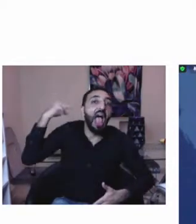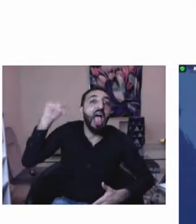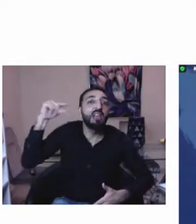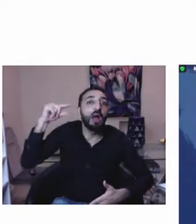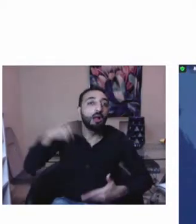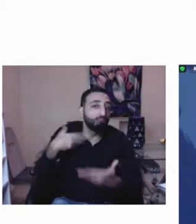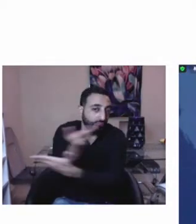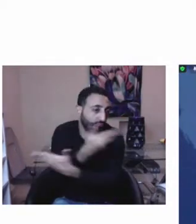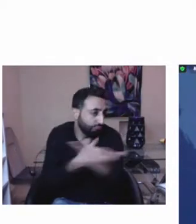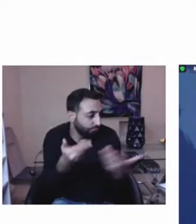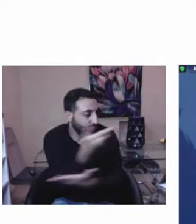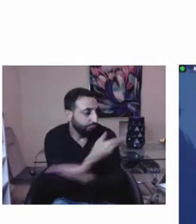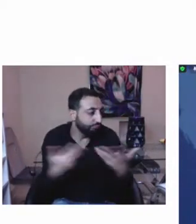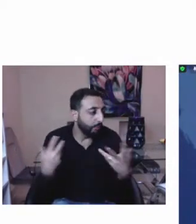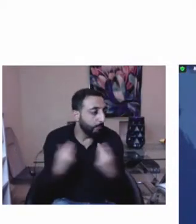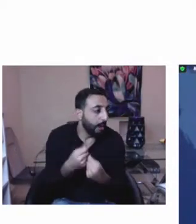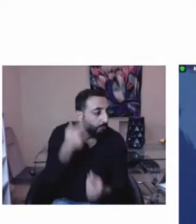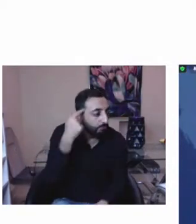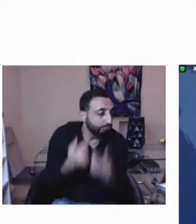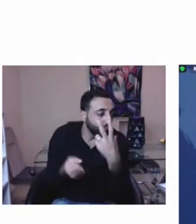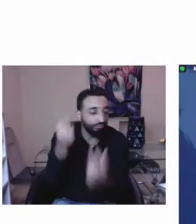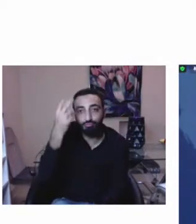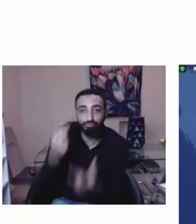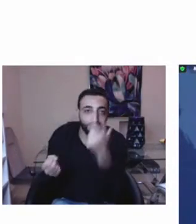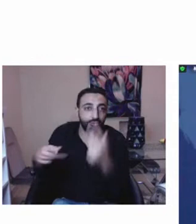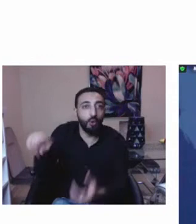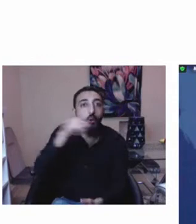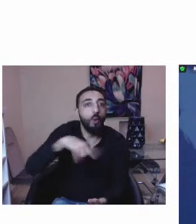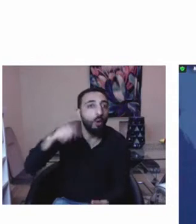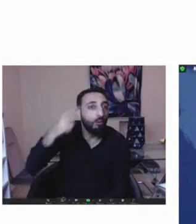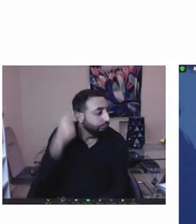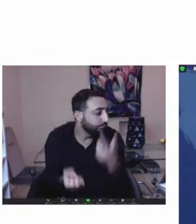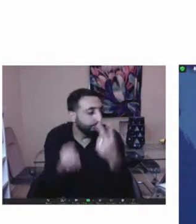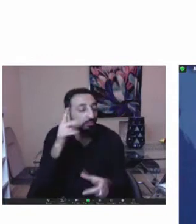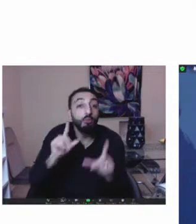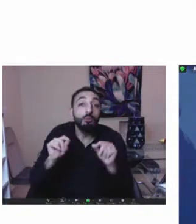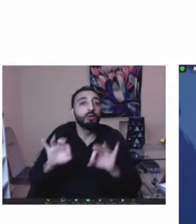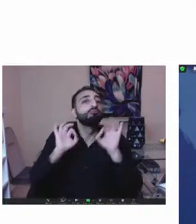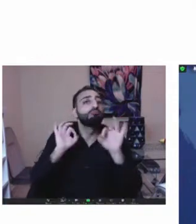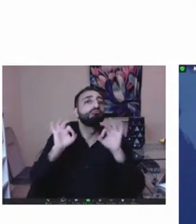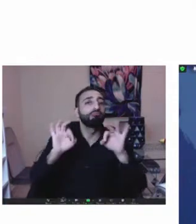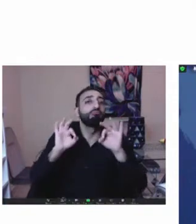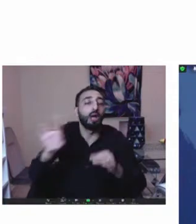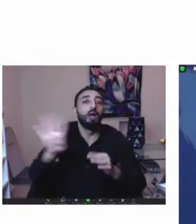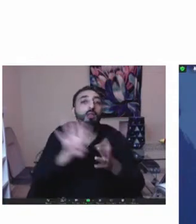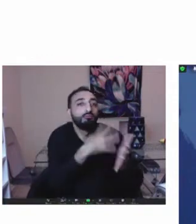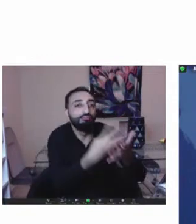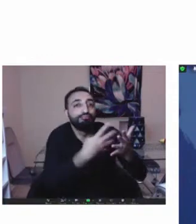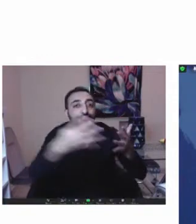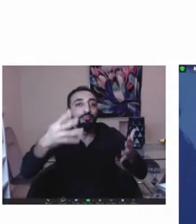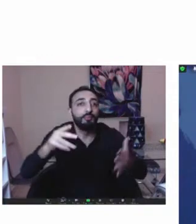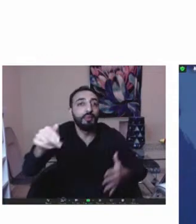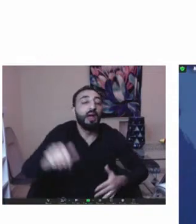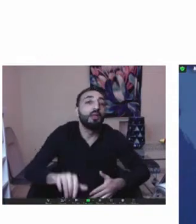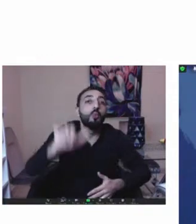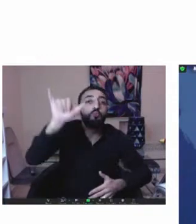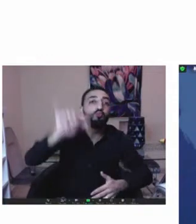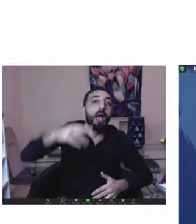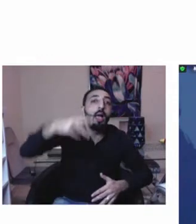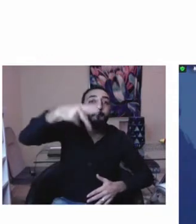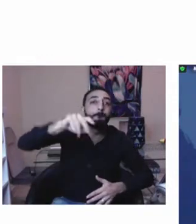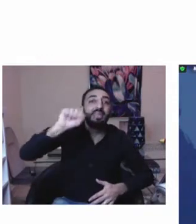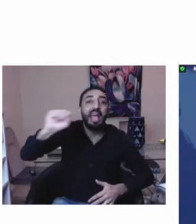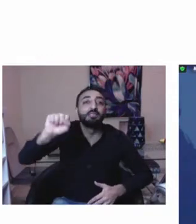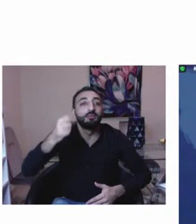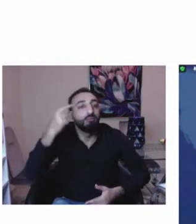and peacebuilding. Youth, peace and security is key for Sweden's effort to more inclusive and thereby